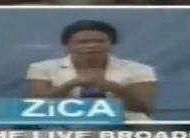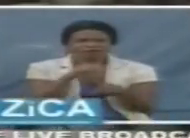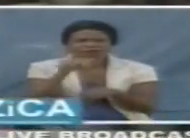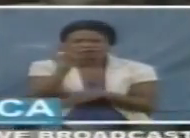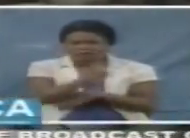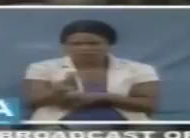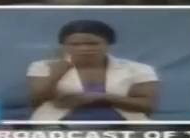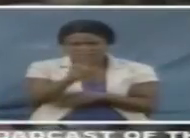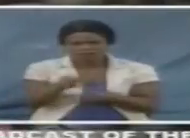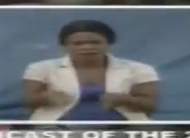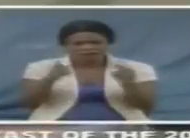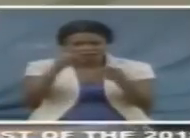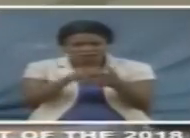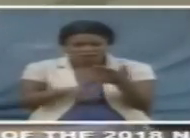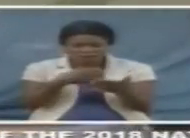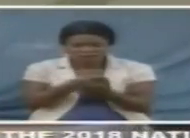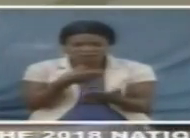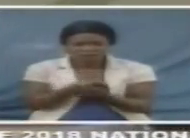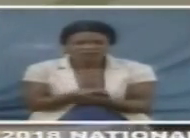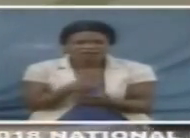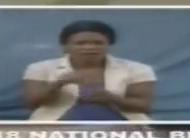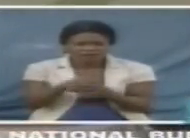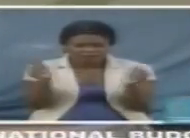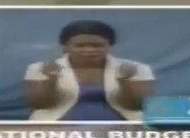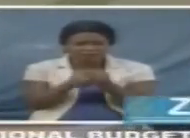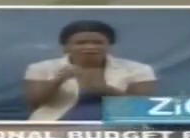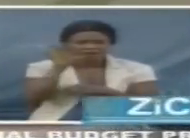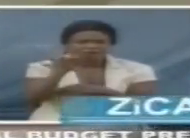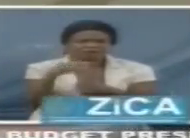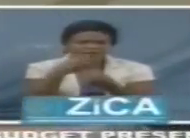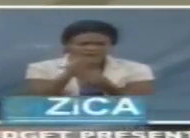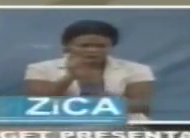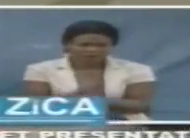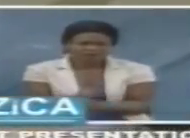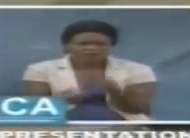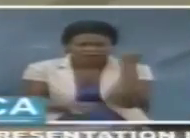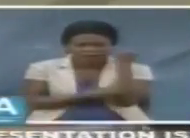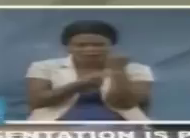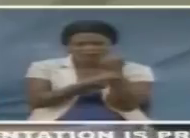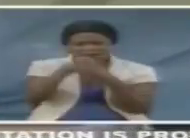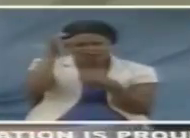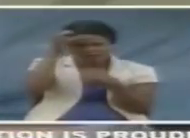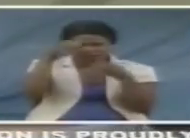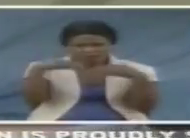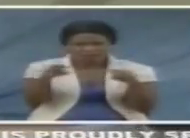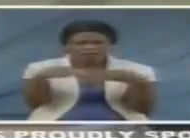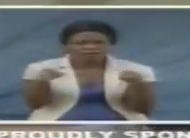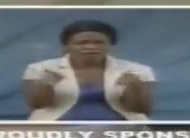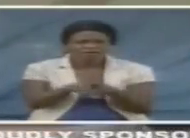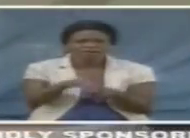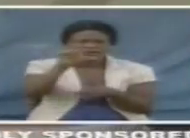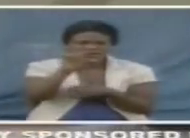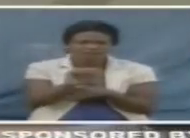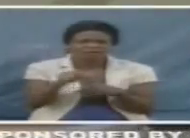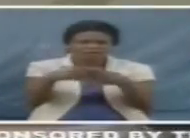remained highly underdeveloped and underutilized. The high cost of financing in the banking sector makes the case